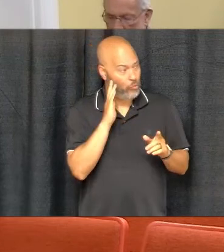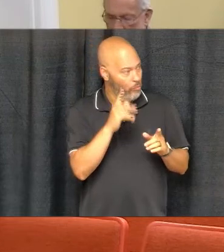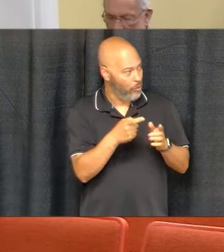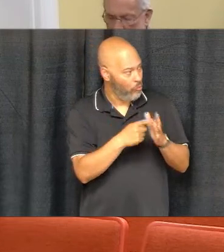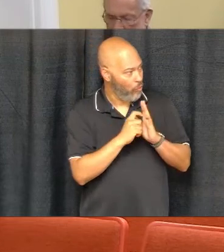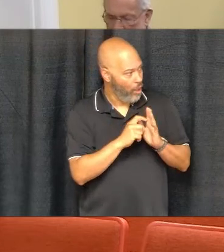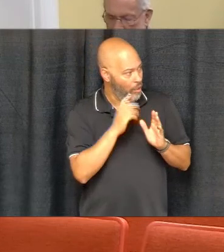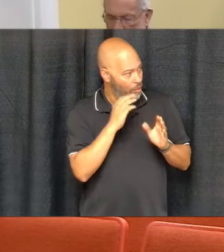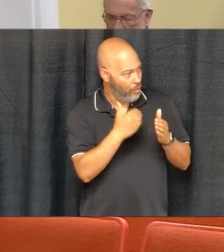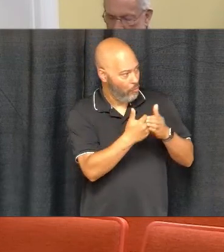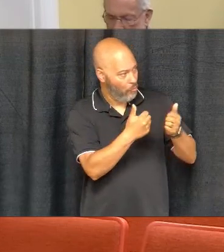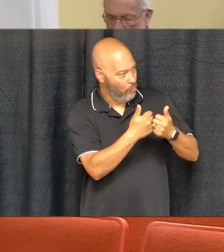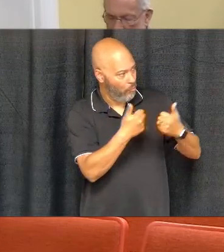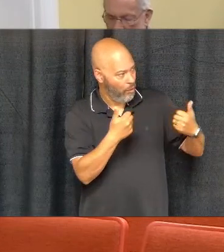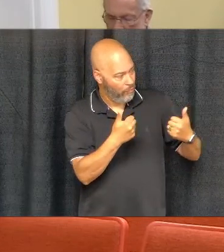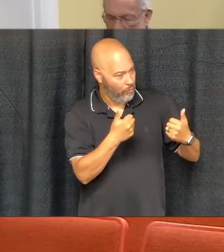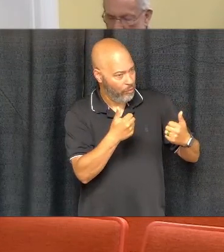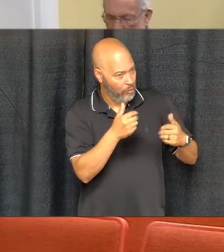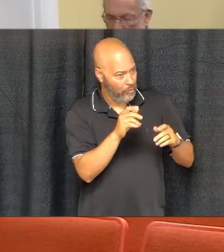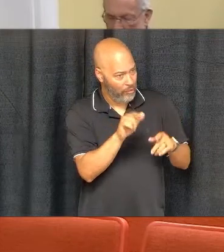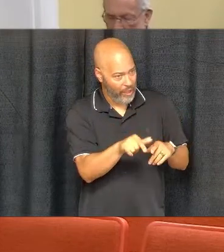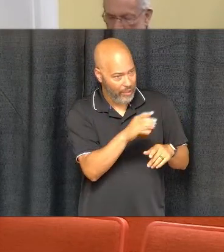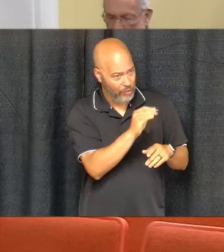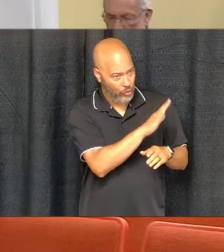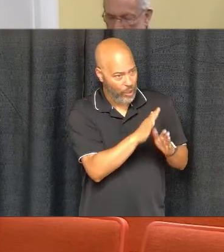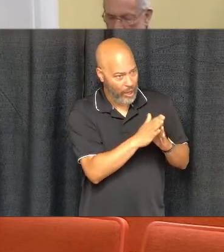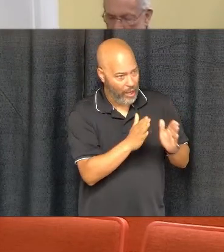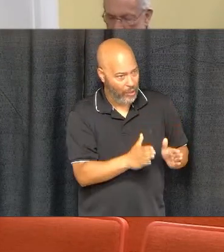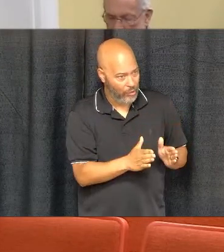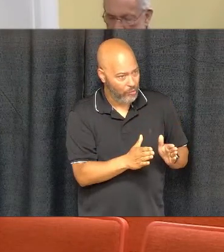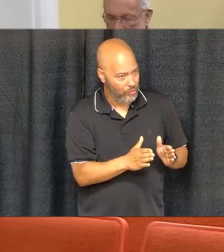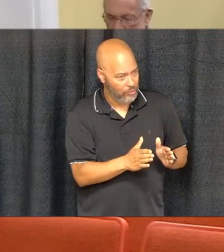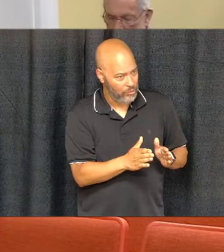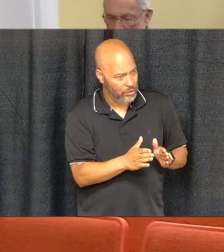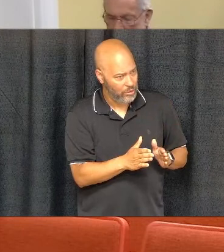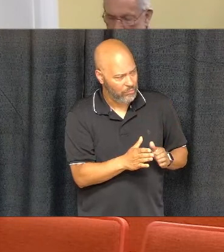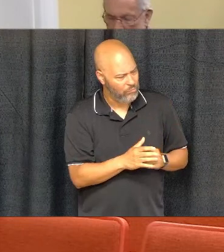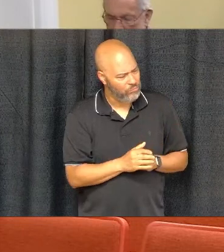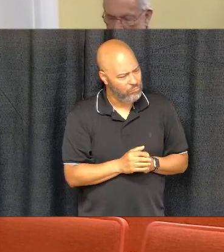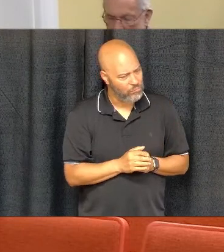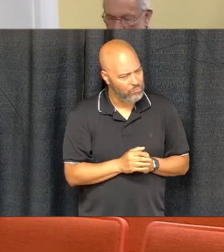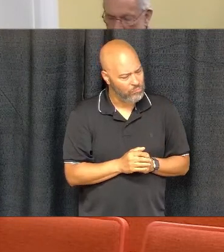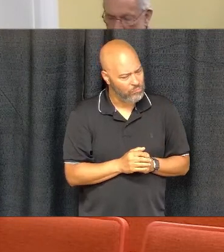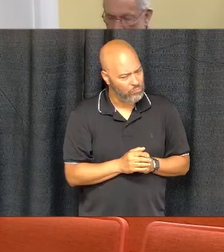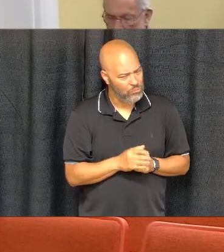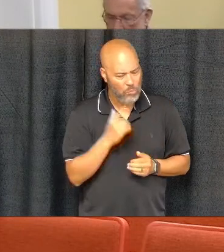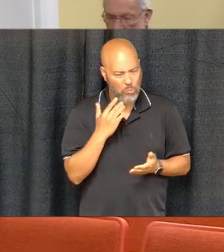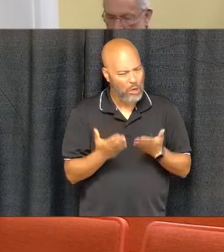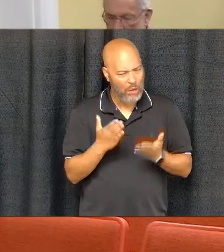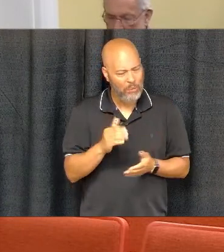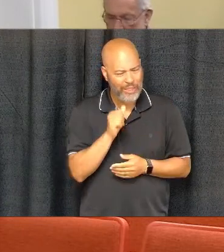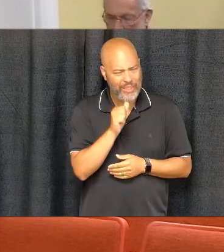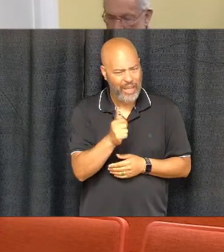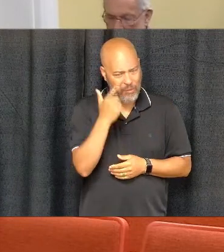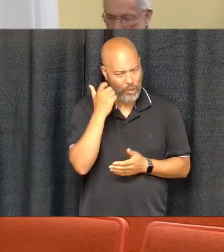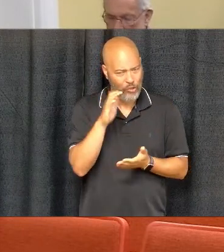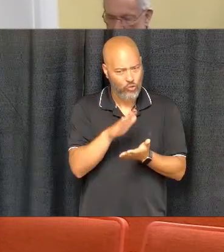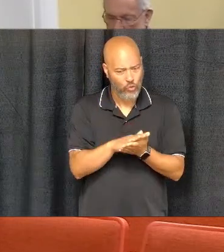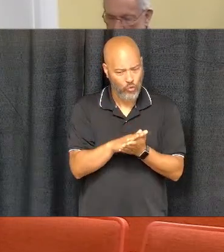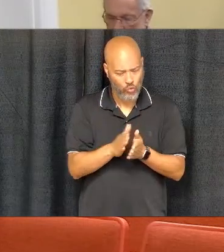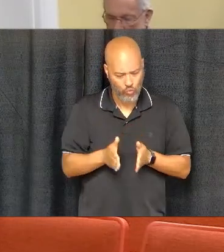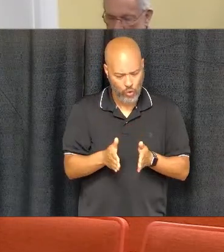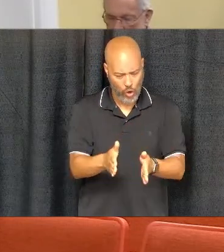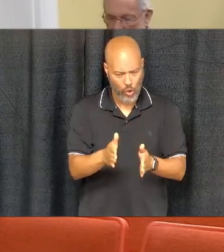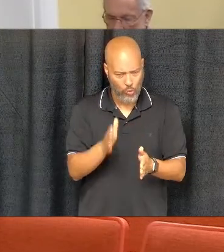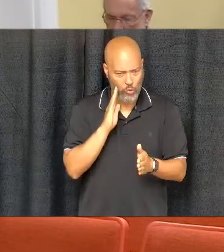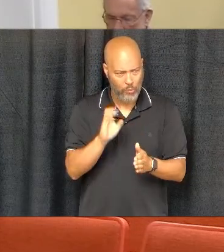buffer between that and her house? They would, If- Probably not, because the school driveway would be in